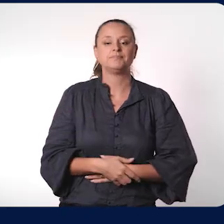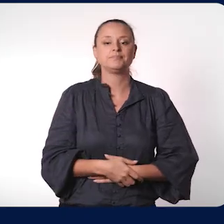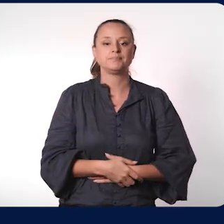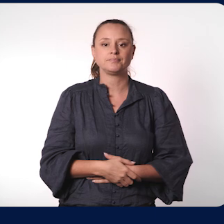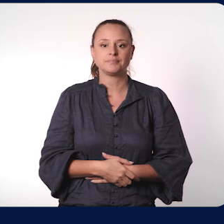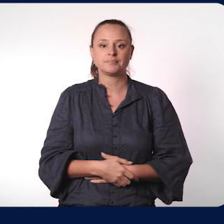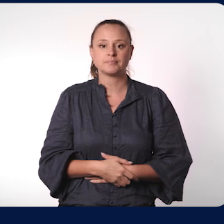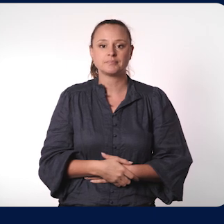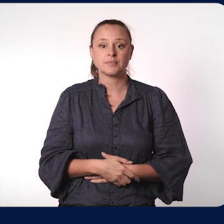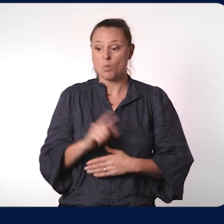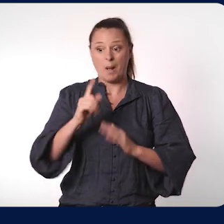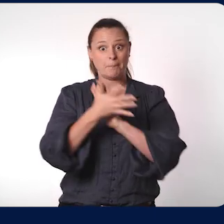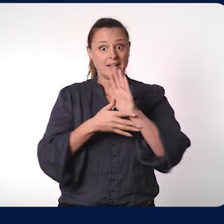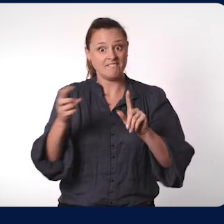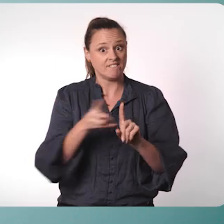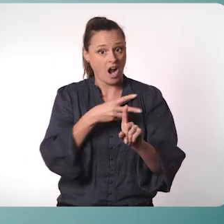What is violence?